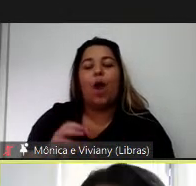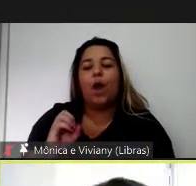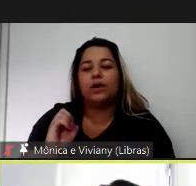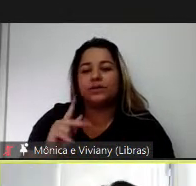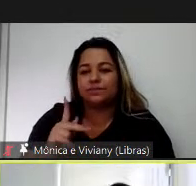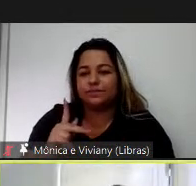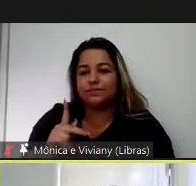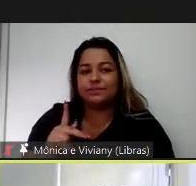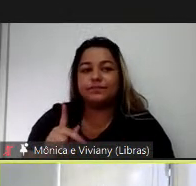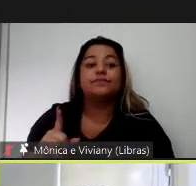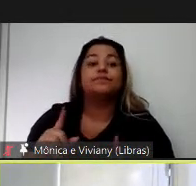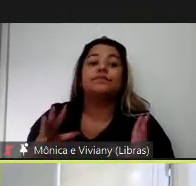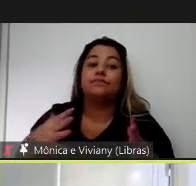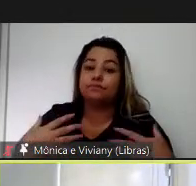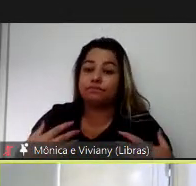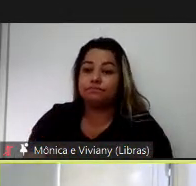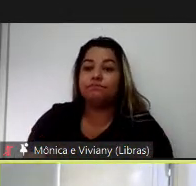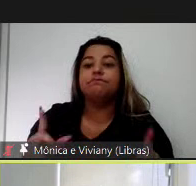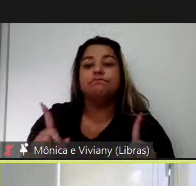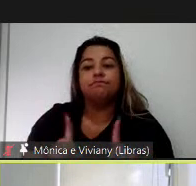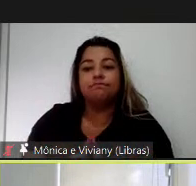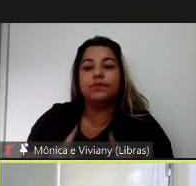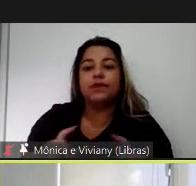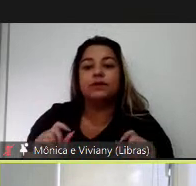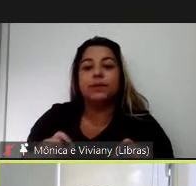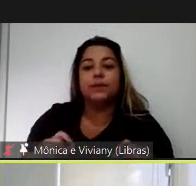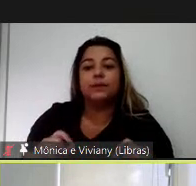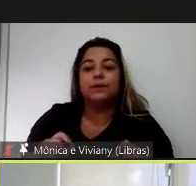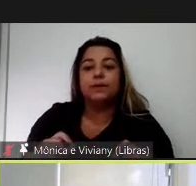lá. Okay, thanks.